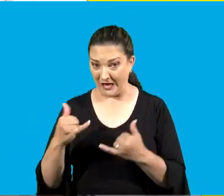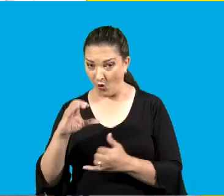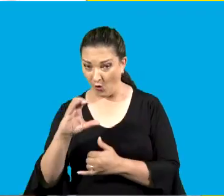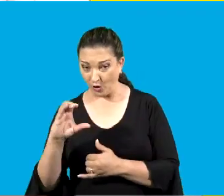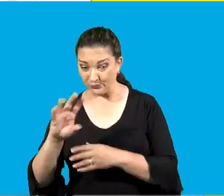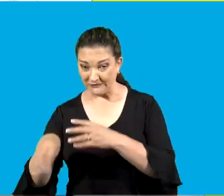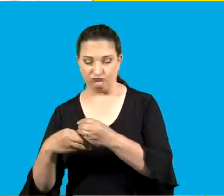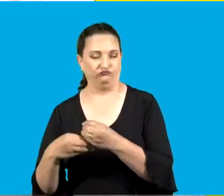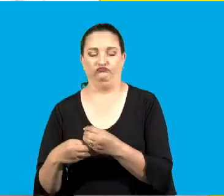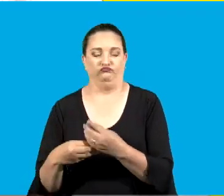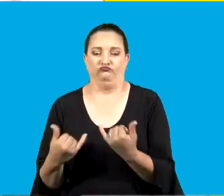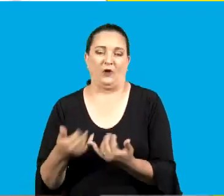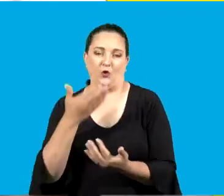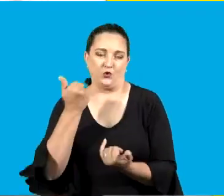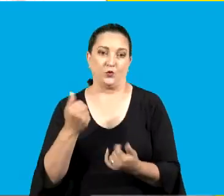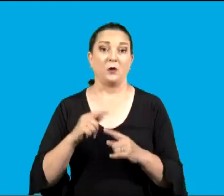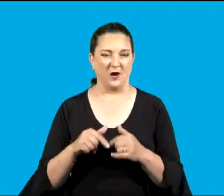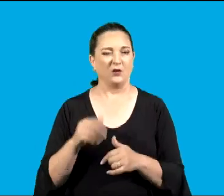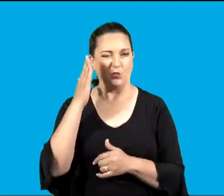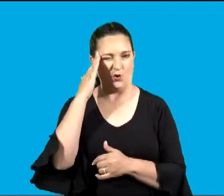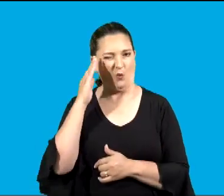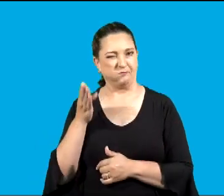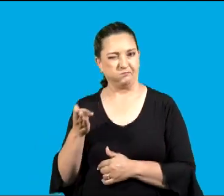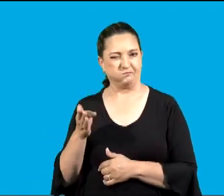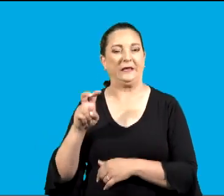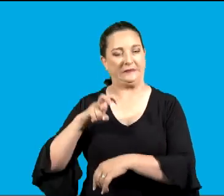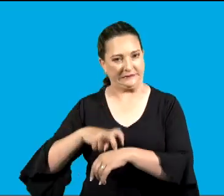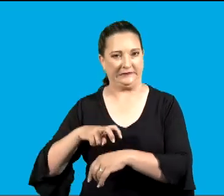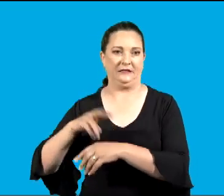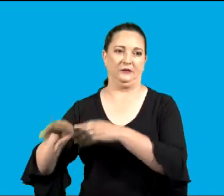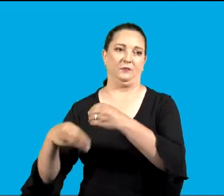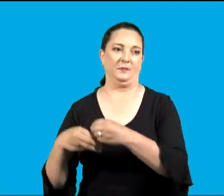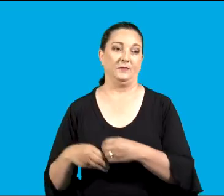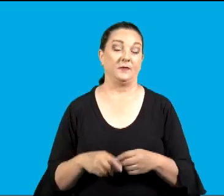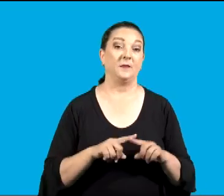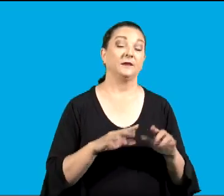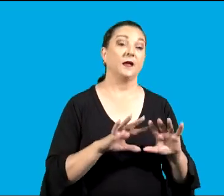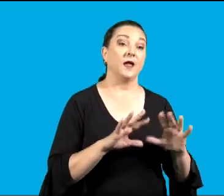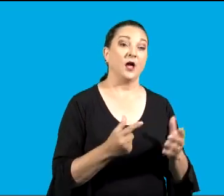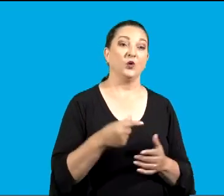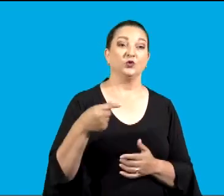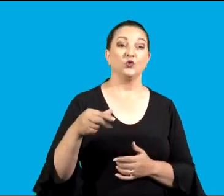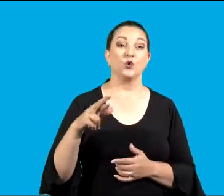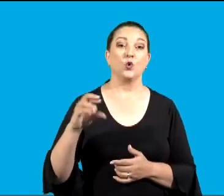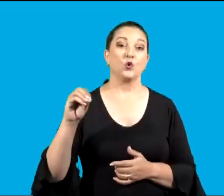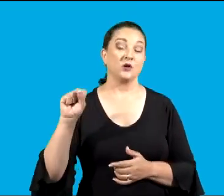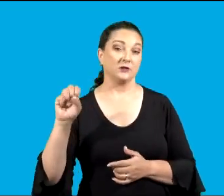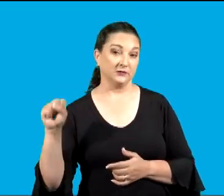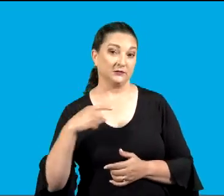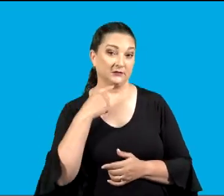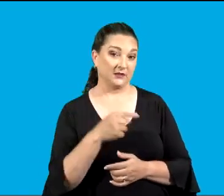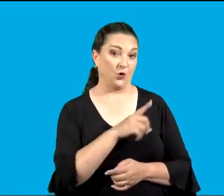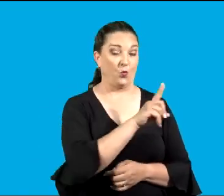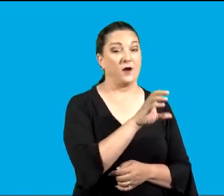not given the contributions, but we know that we need to calculate the gross. So that gross, in order to get it, it is